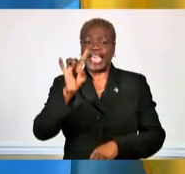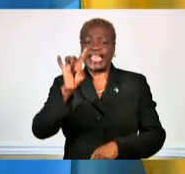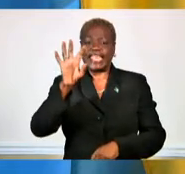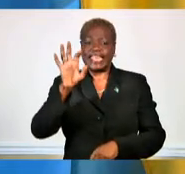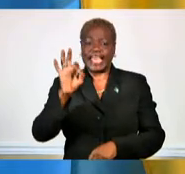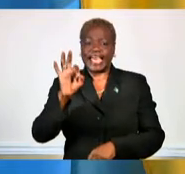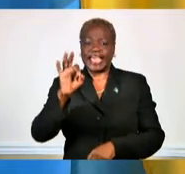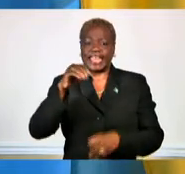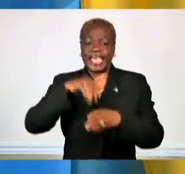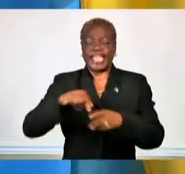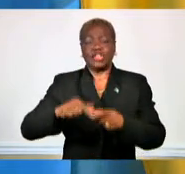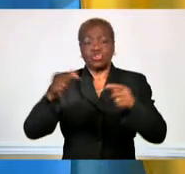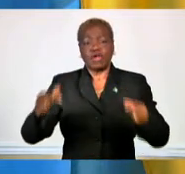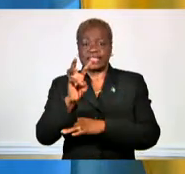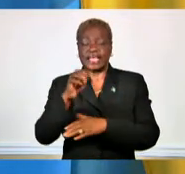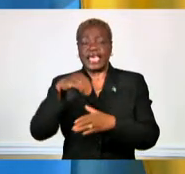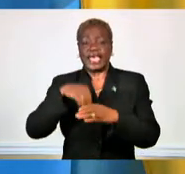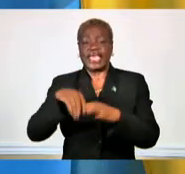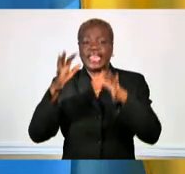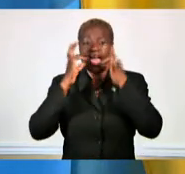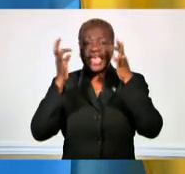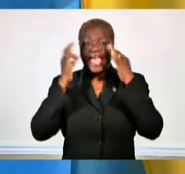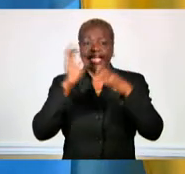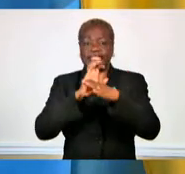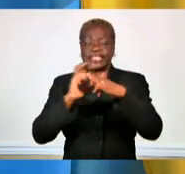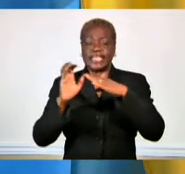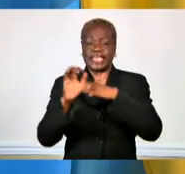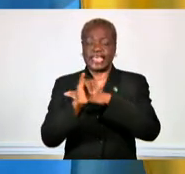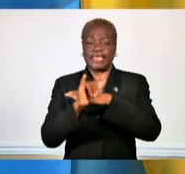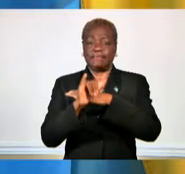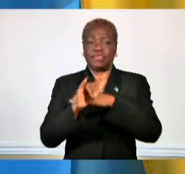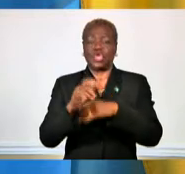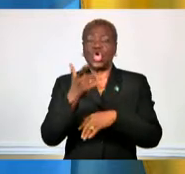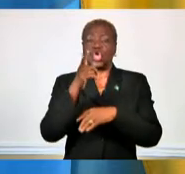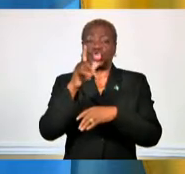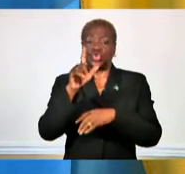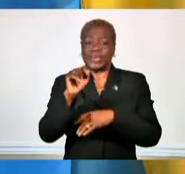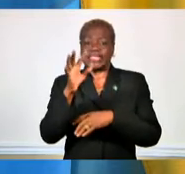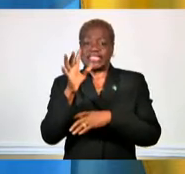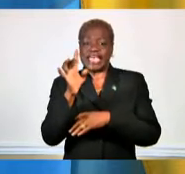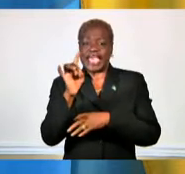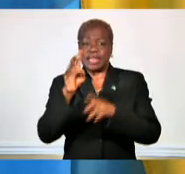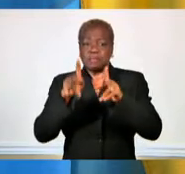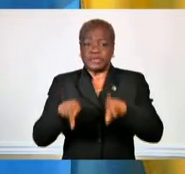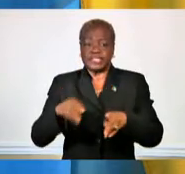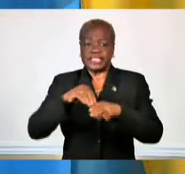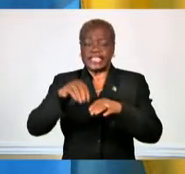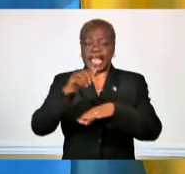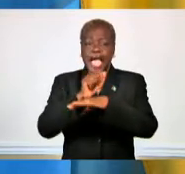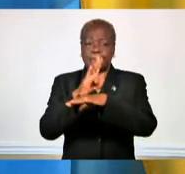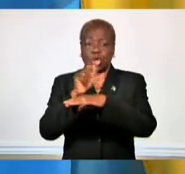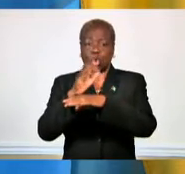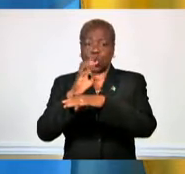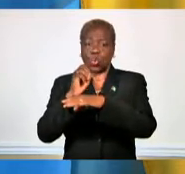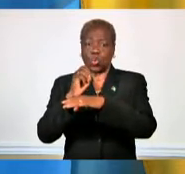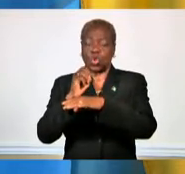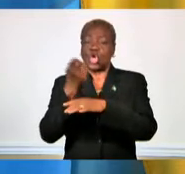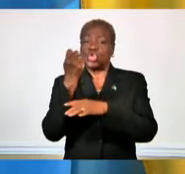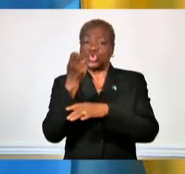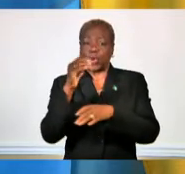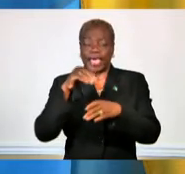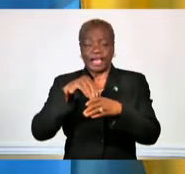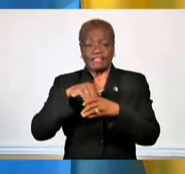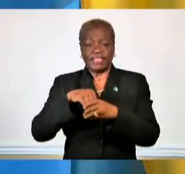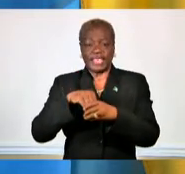389 in Grand Bahama, Key, 28 cases in Abaco, 12